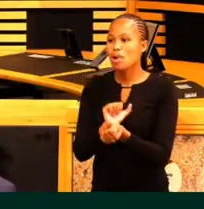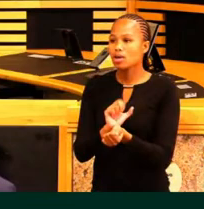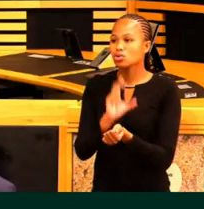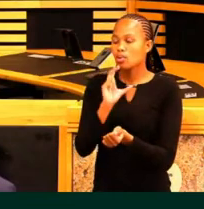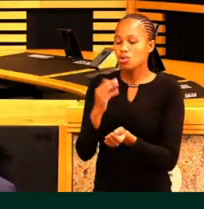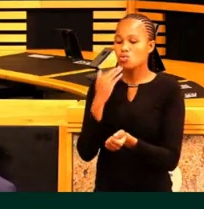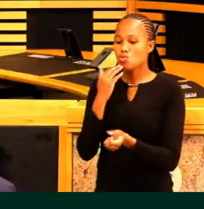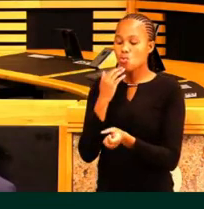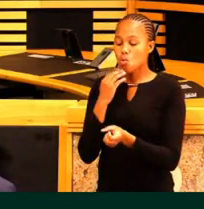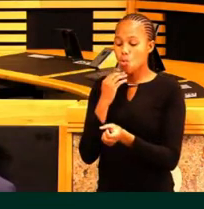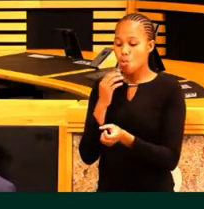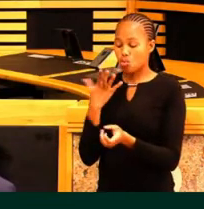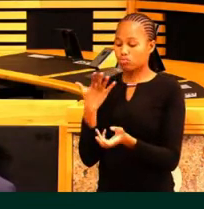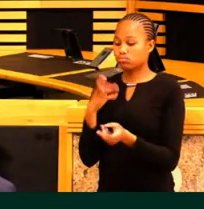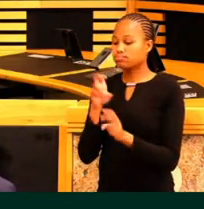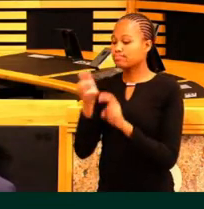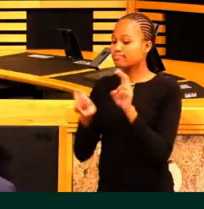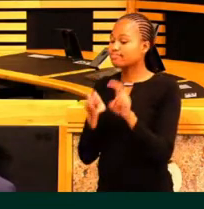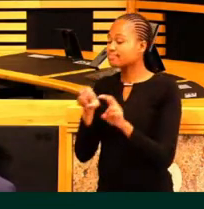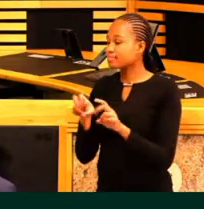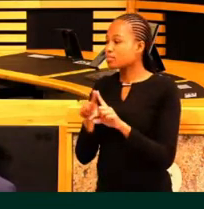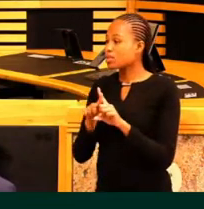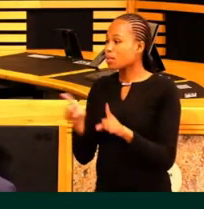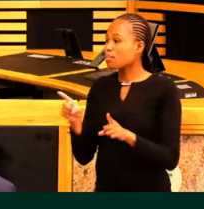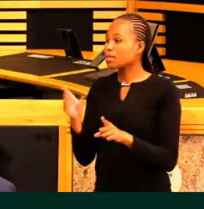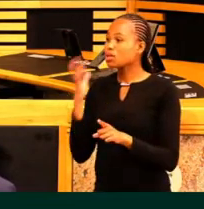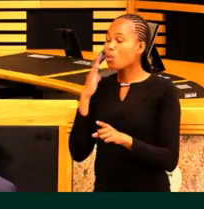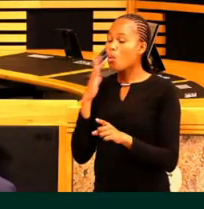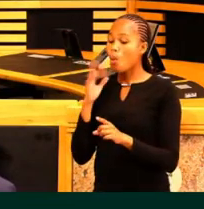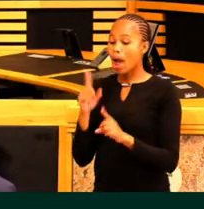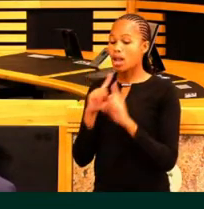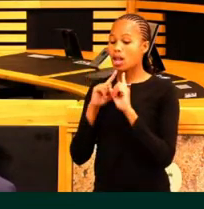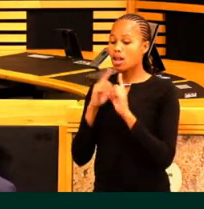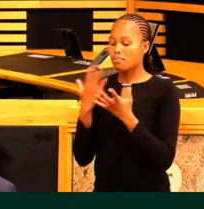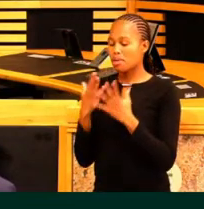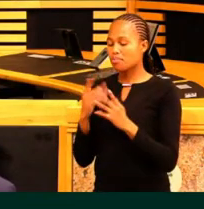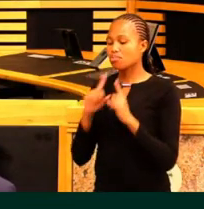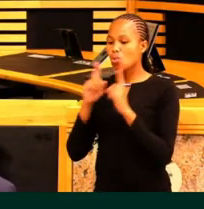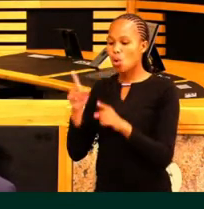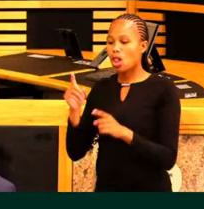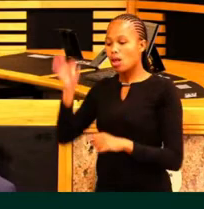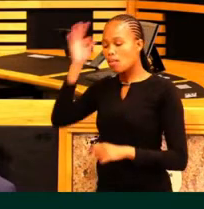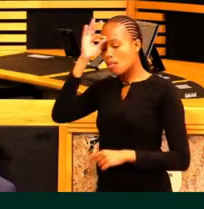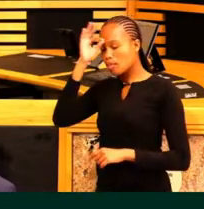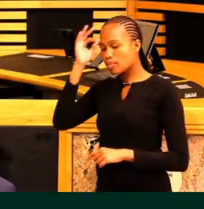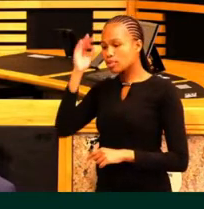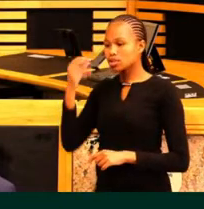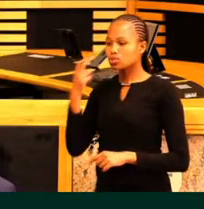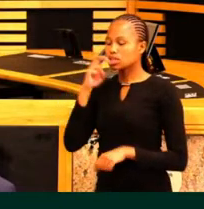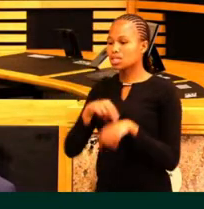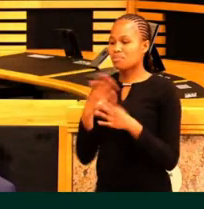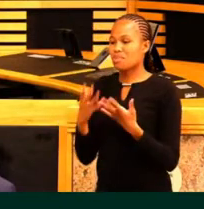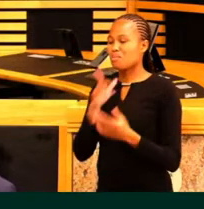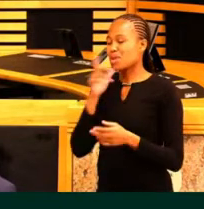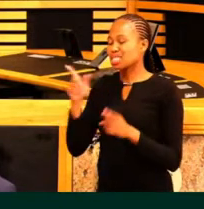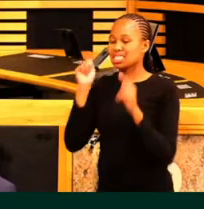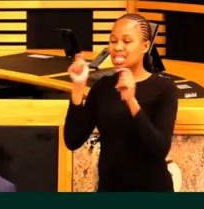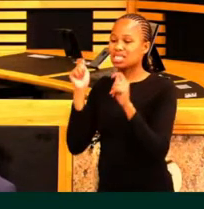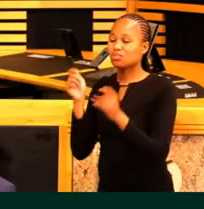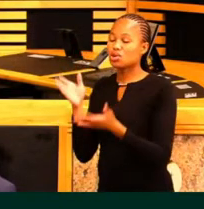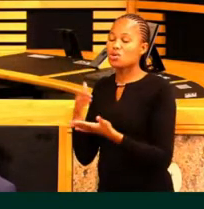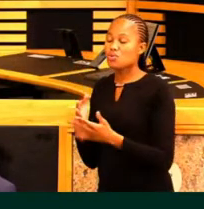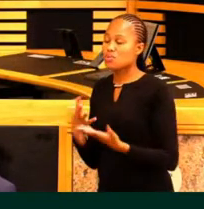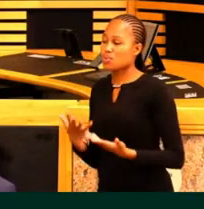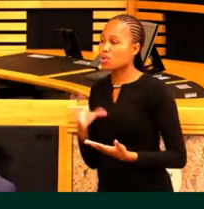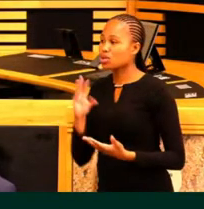but now when you do happen to call a police station you would find out that there's no transport so now